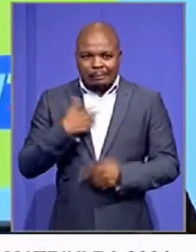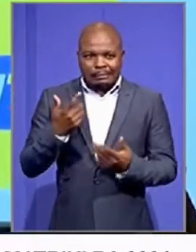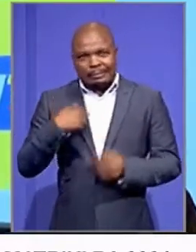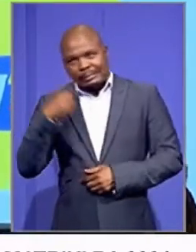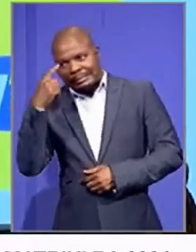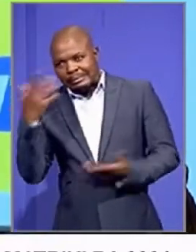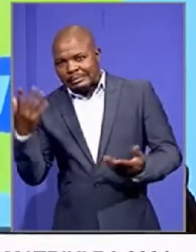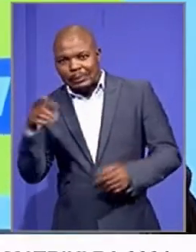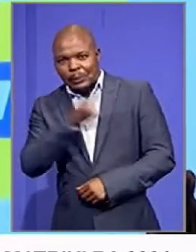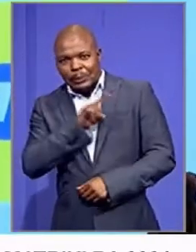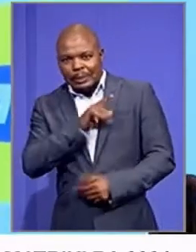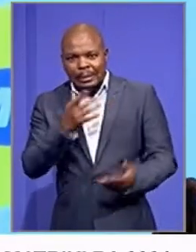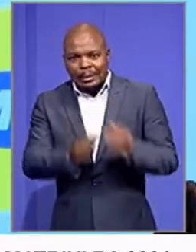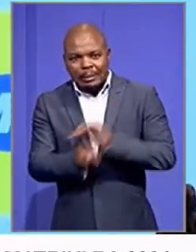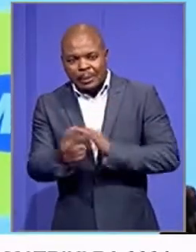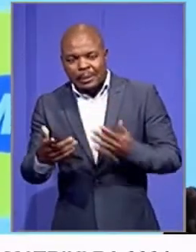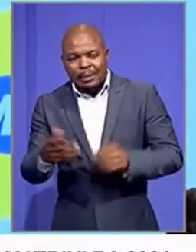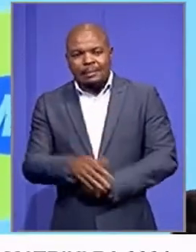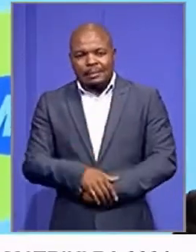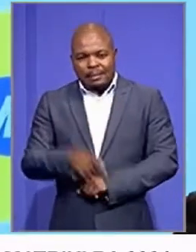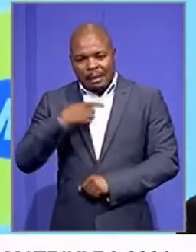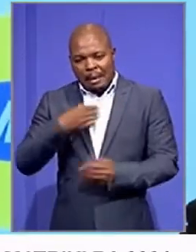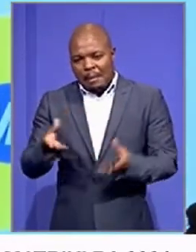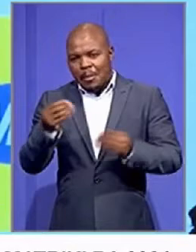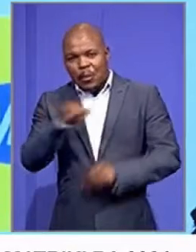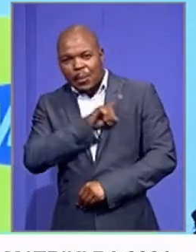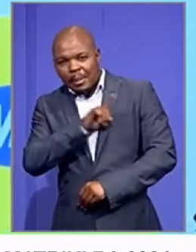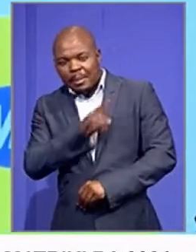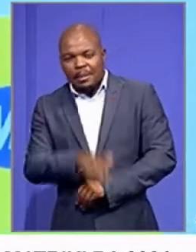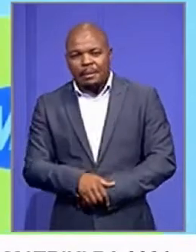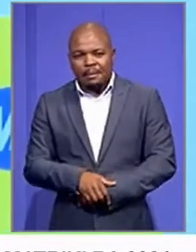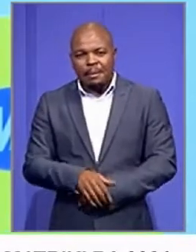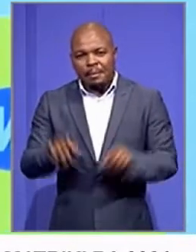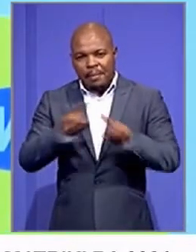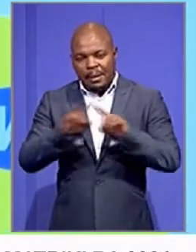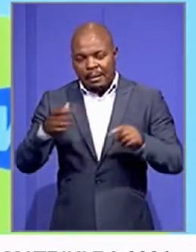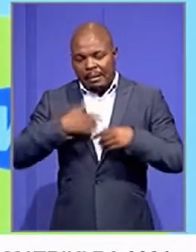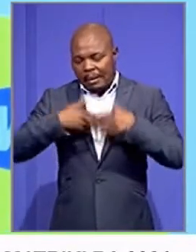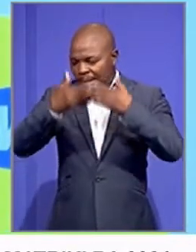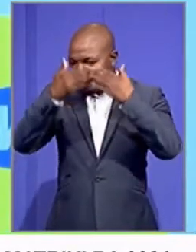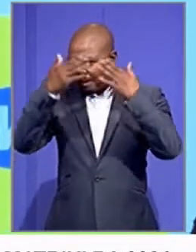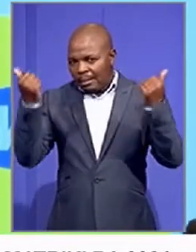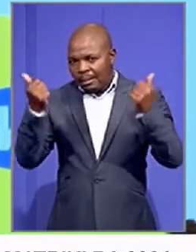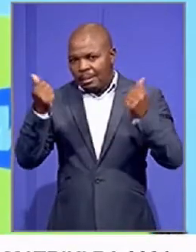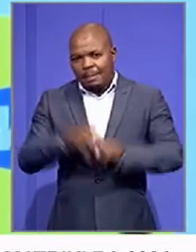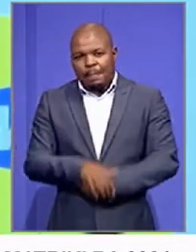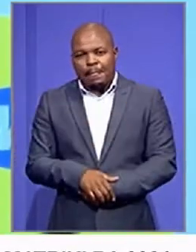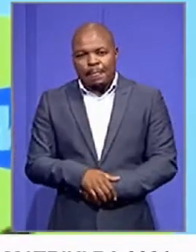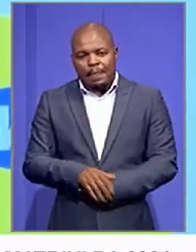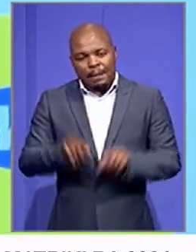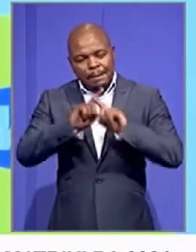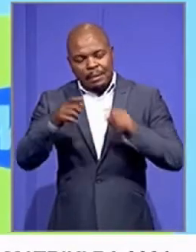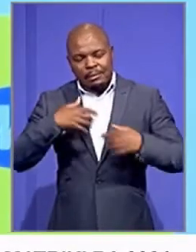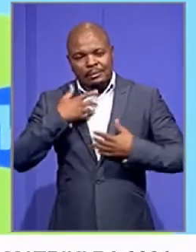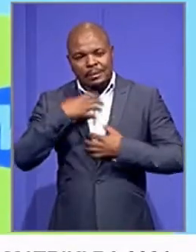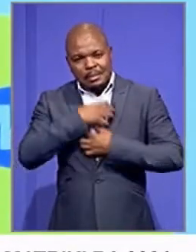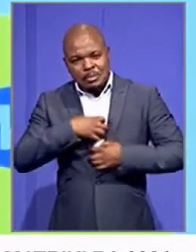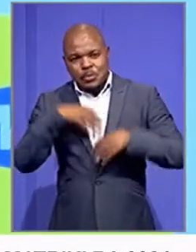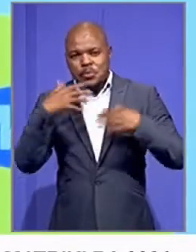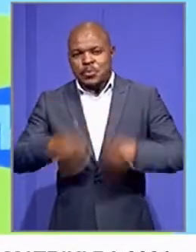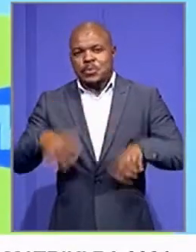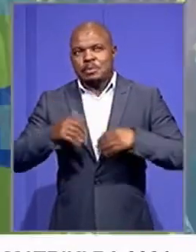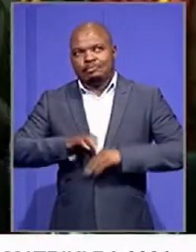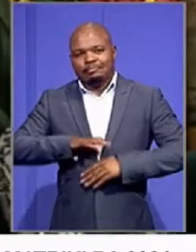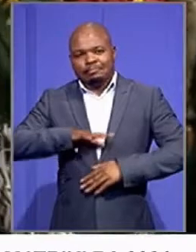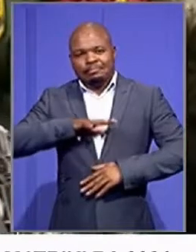moment, what actually just happened? What did I get it for? But I have absolutely no clue. But the emotions were overwhelming. It was